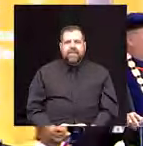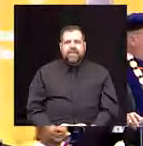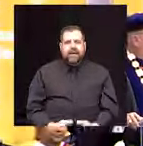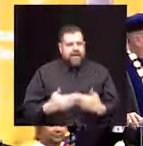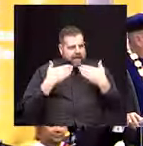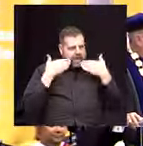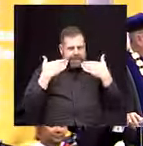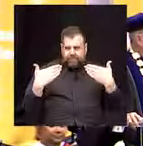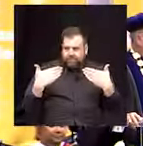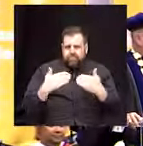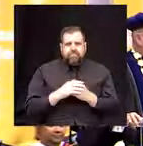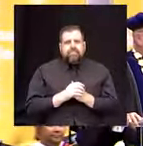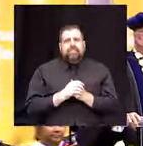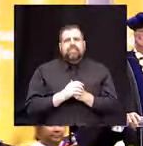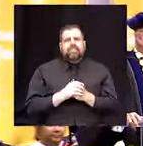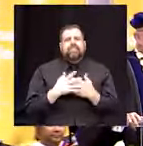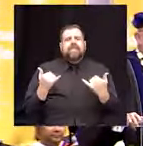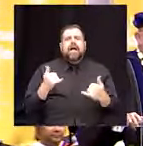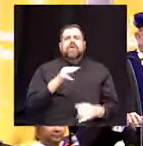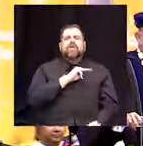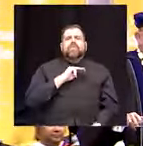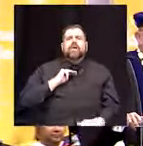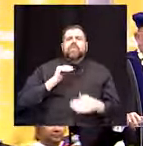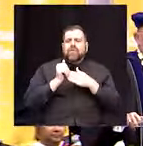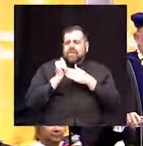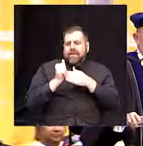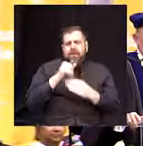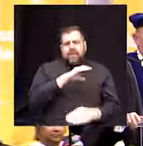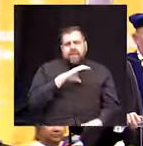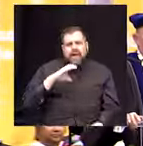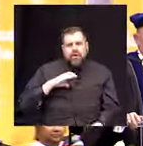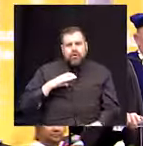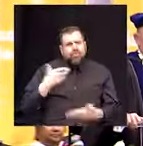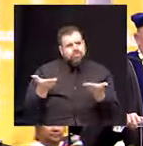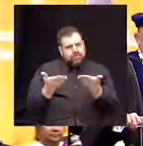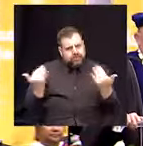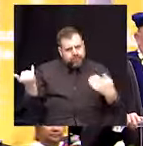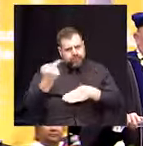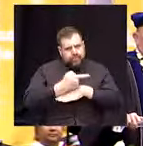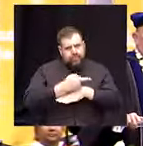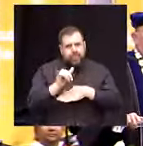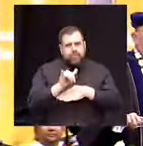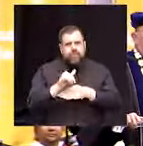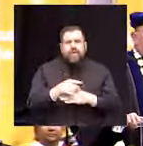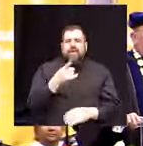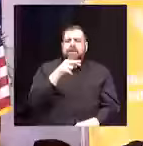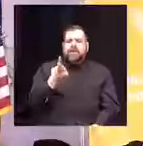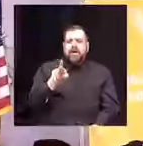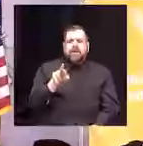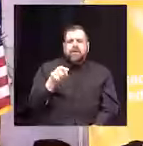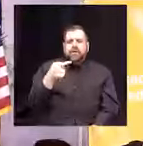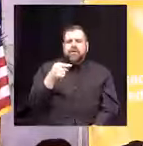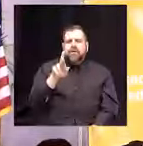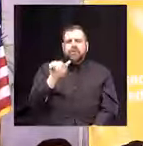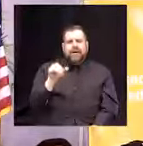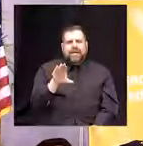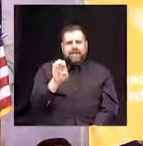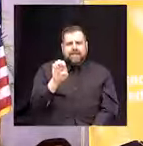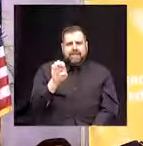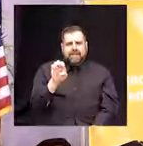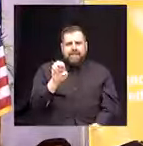Thank you. The members of my leadership council are also here today, and they are Dr. Shante Grays, interim